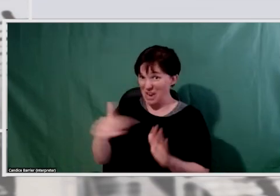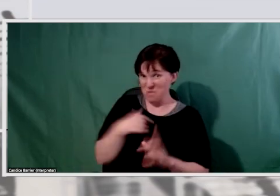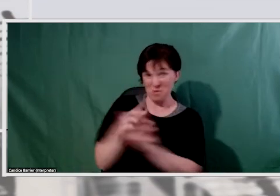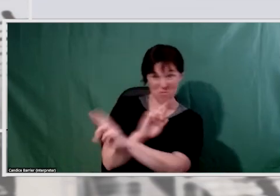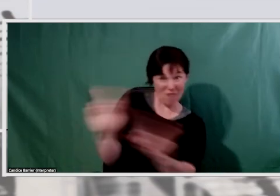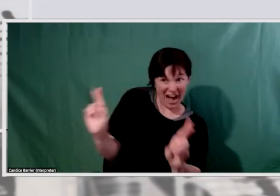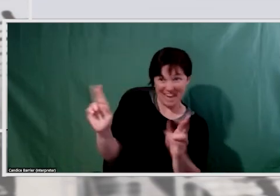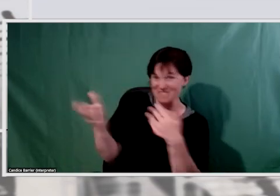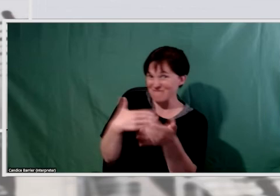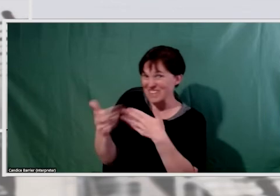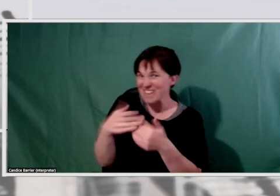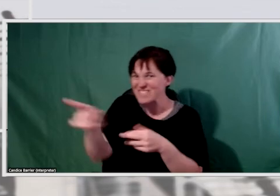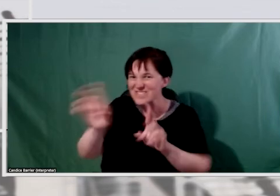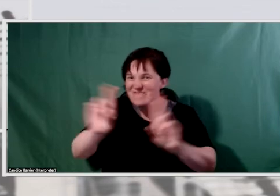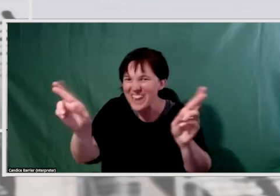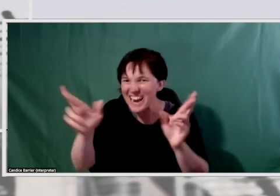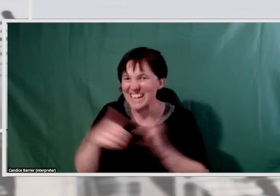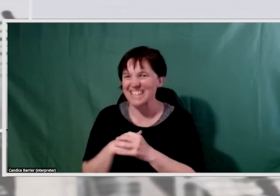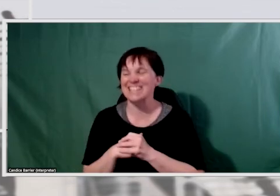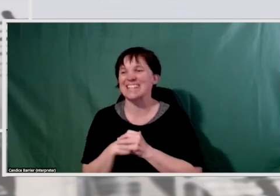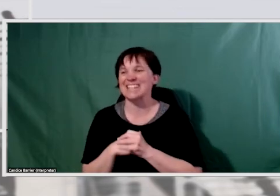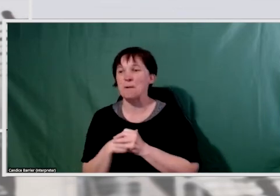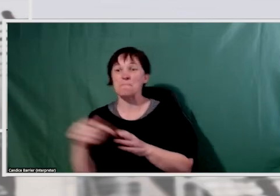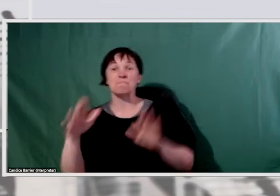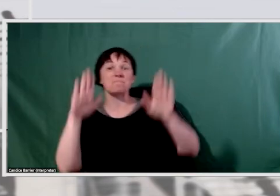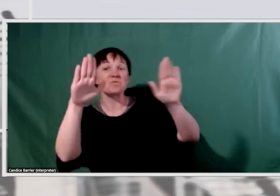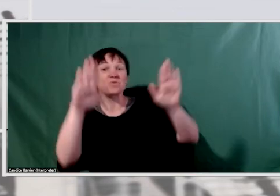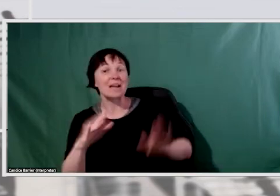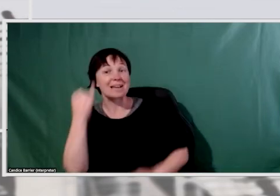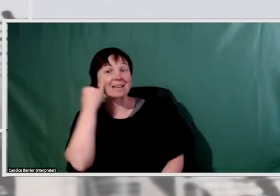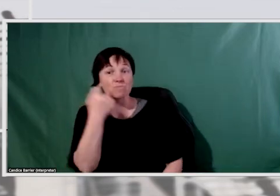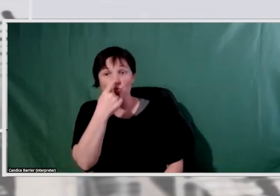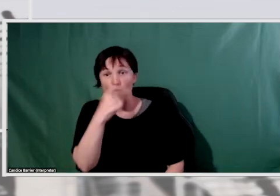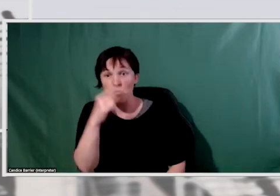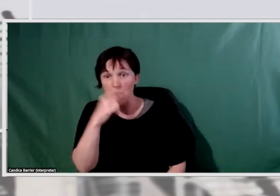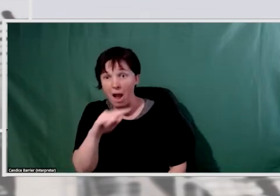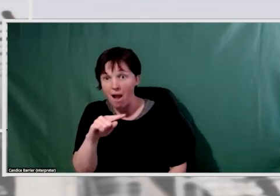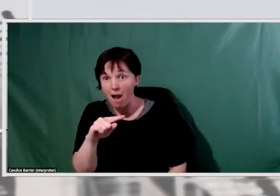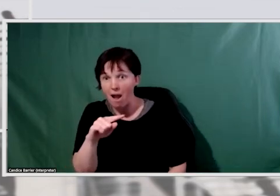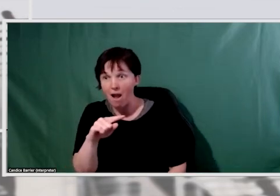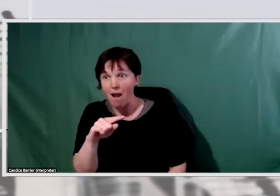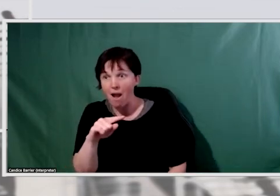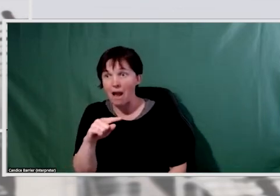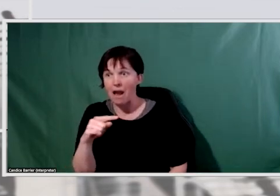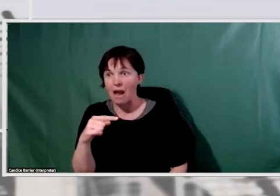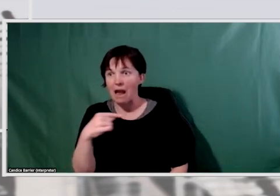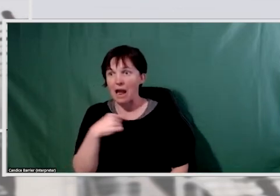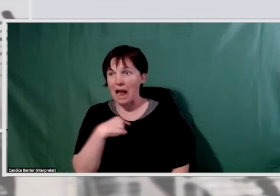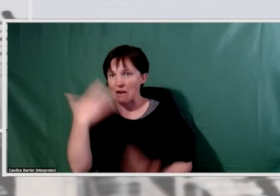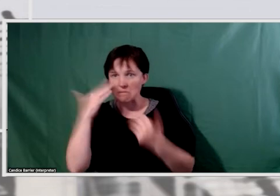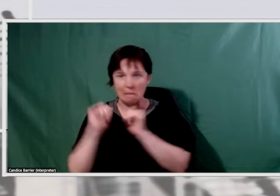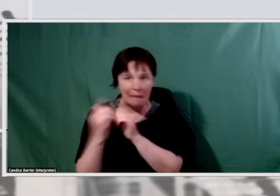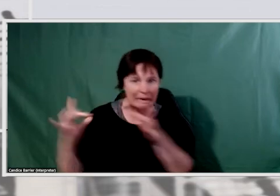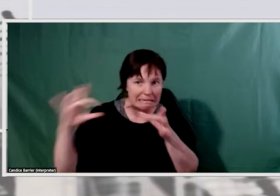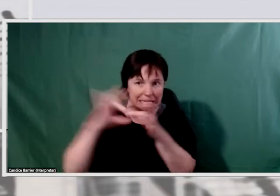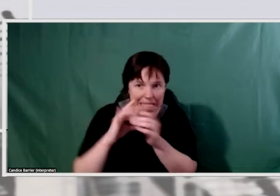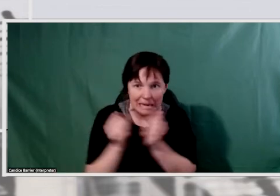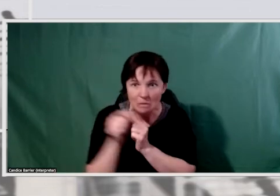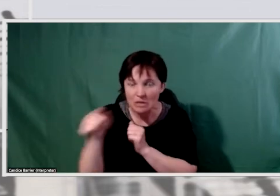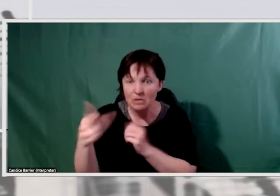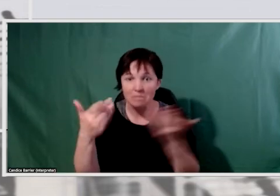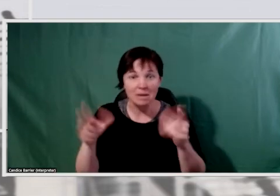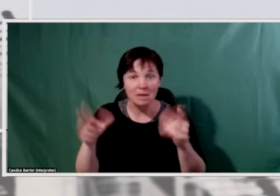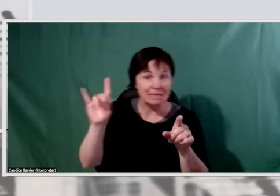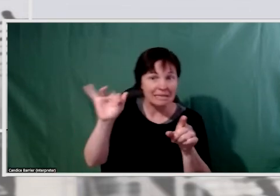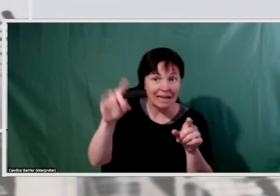whenever you are. Great. If you don't mind, I don't know how to connect with you. Maybe Dave, you could give me